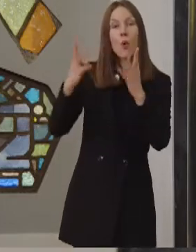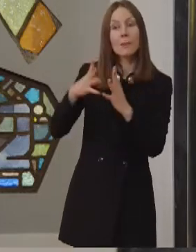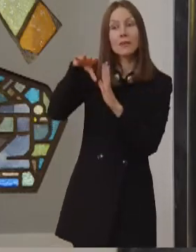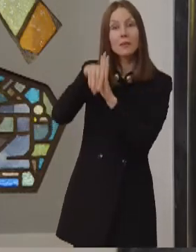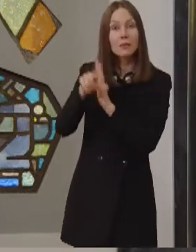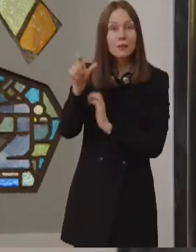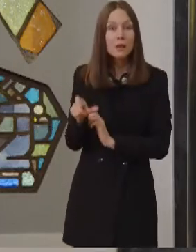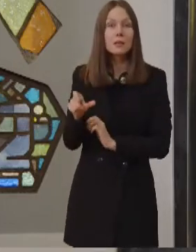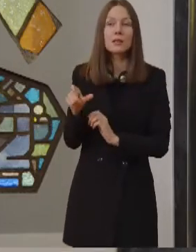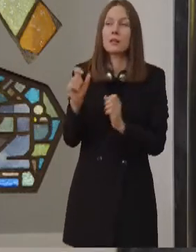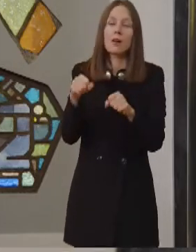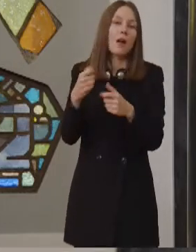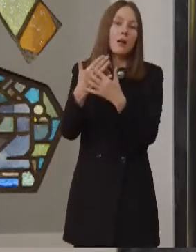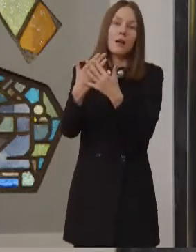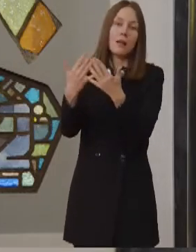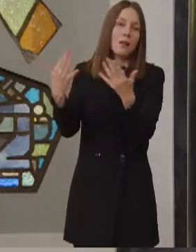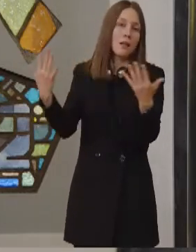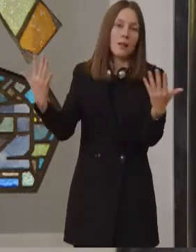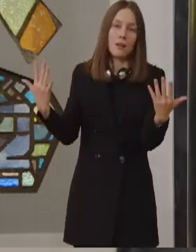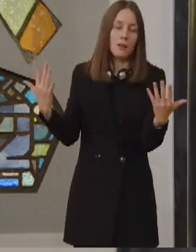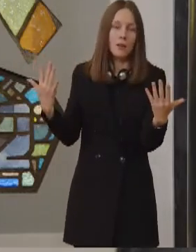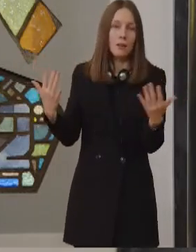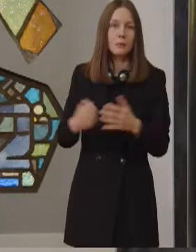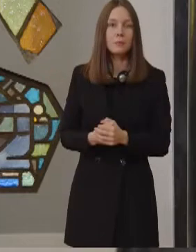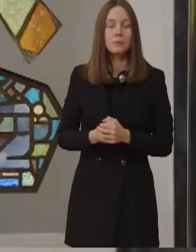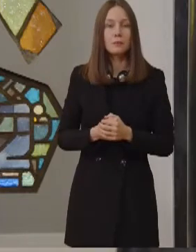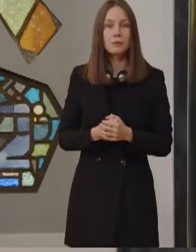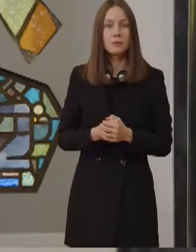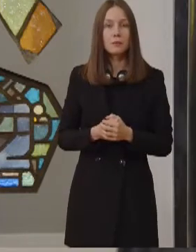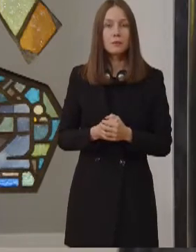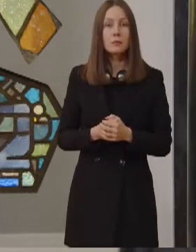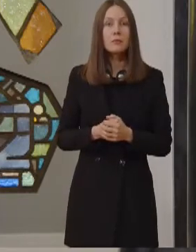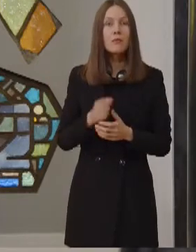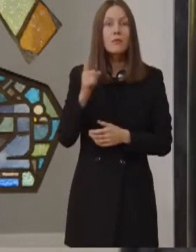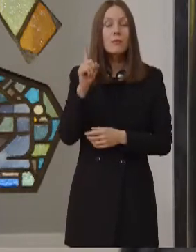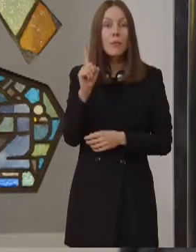of the Committee on Human Rights, and so on and so on.